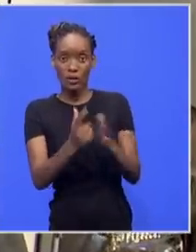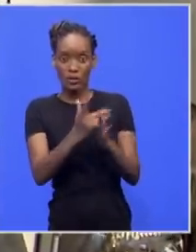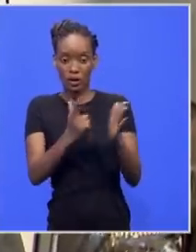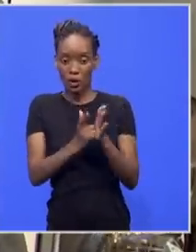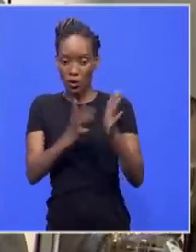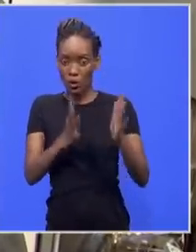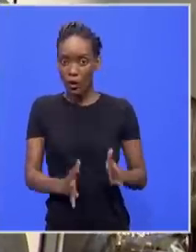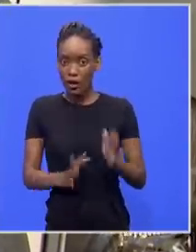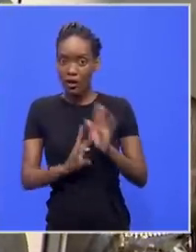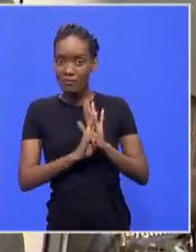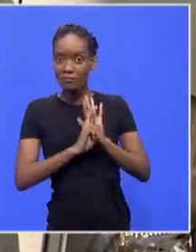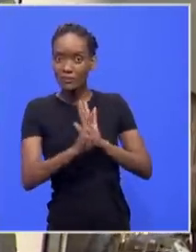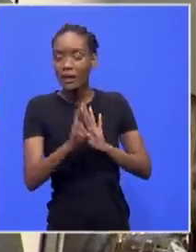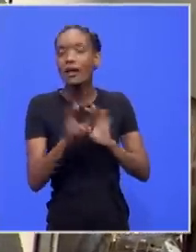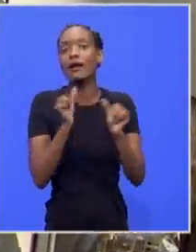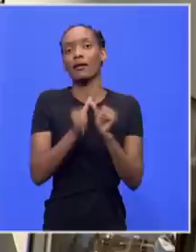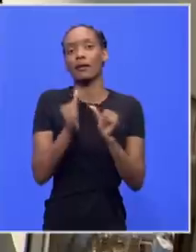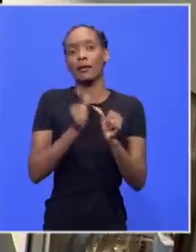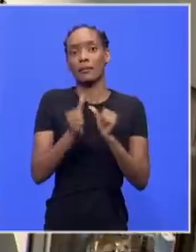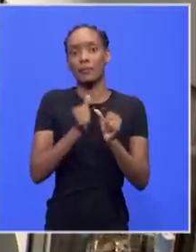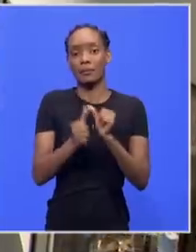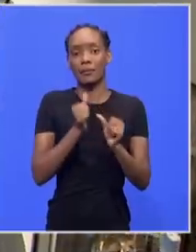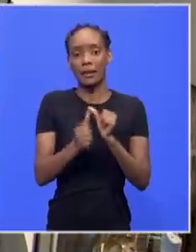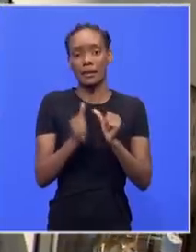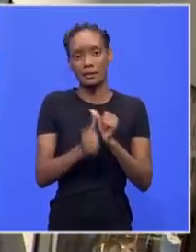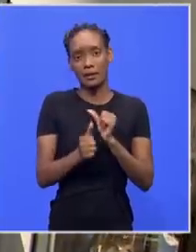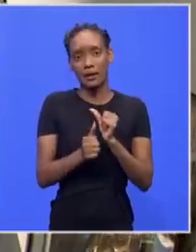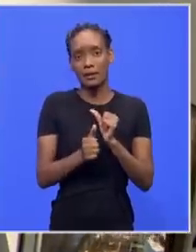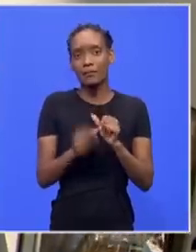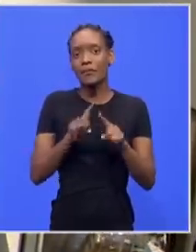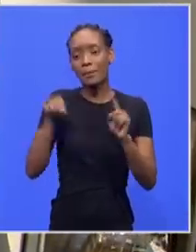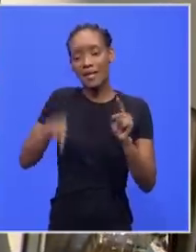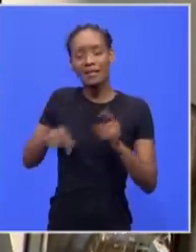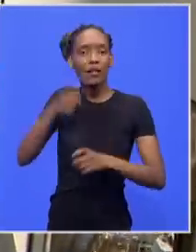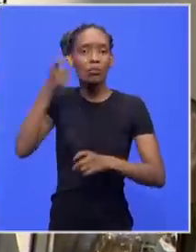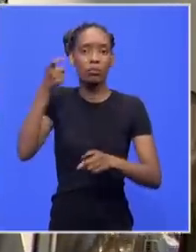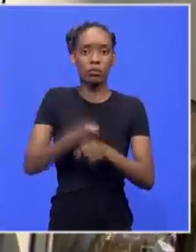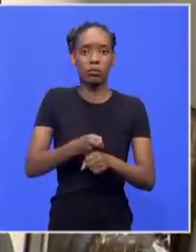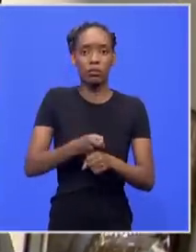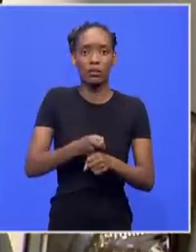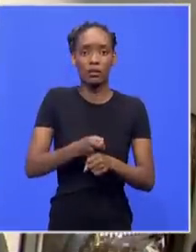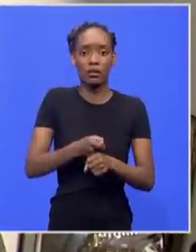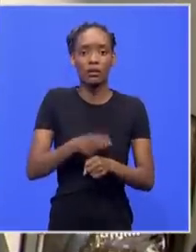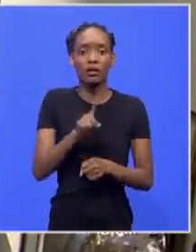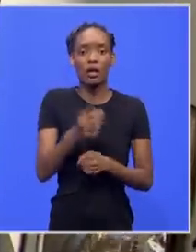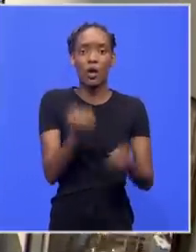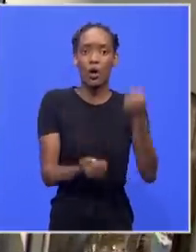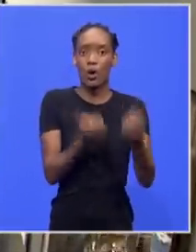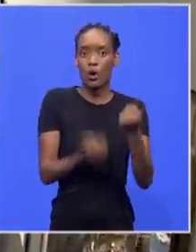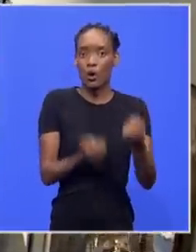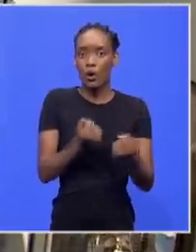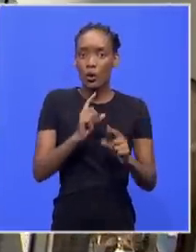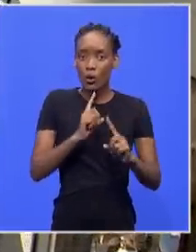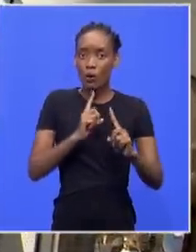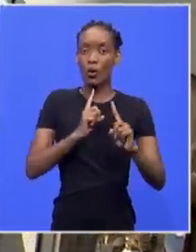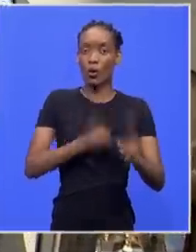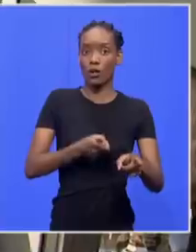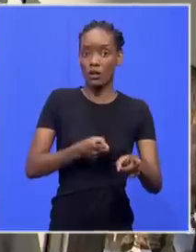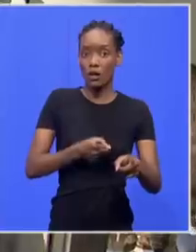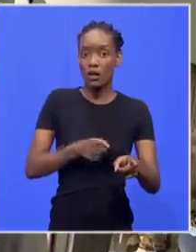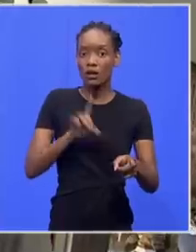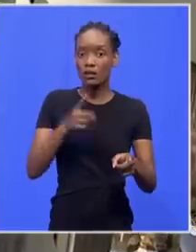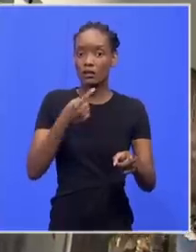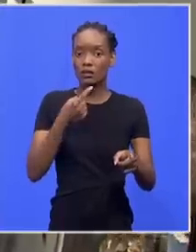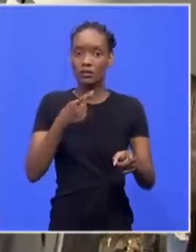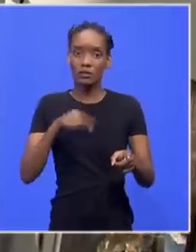different, because one could tell these stories to the court. And we couldn't do that because the court ordered us, lawyers from Ross, to be a friend of the